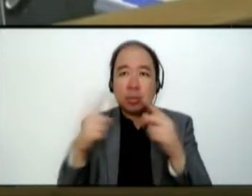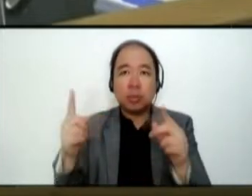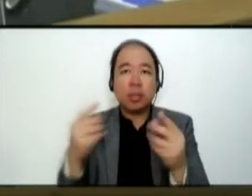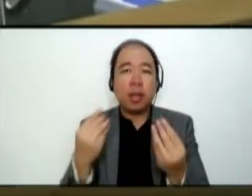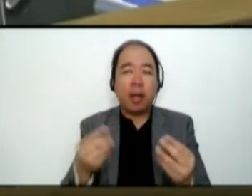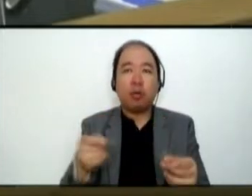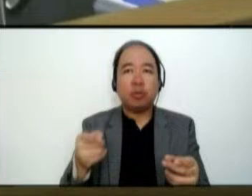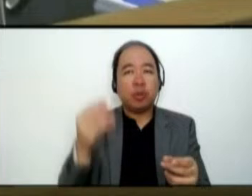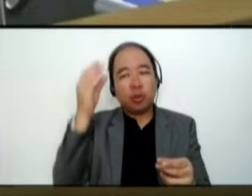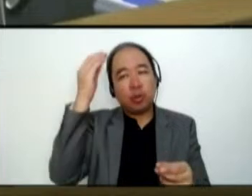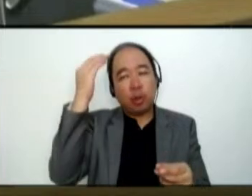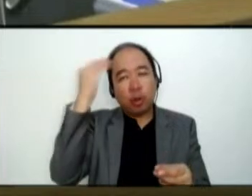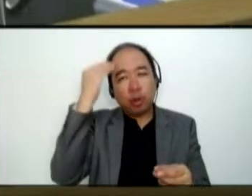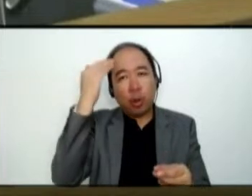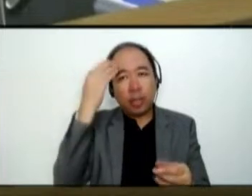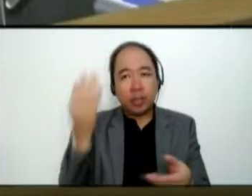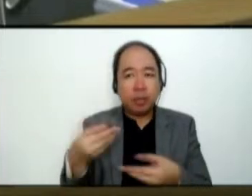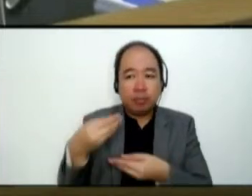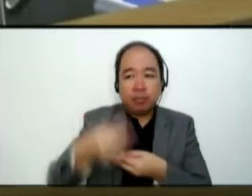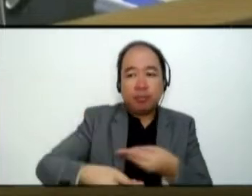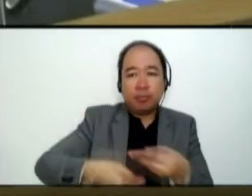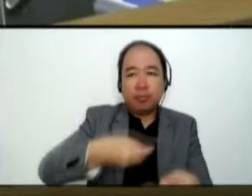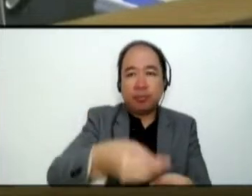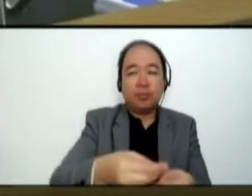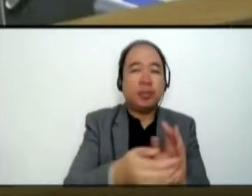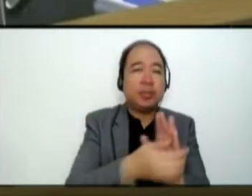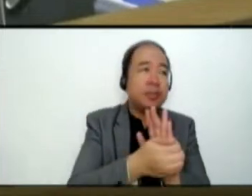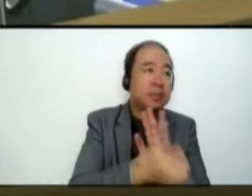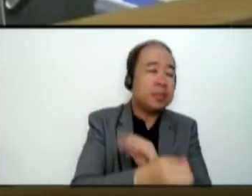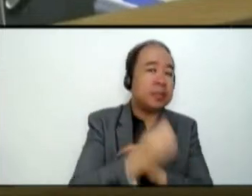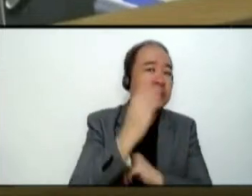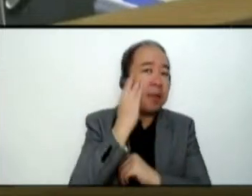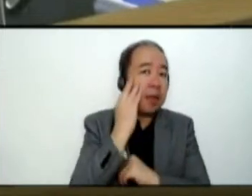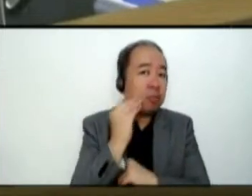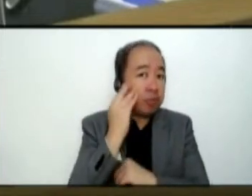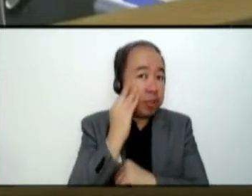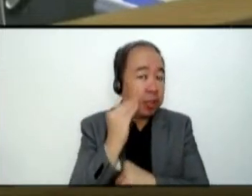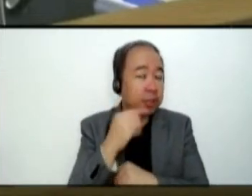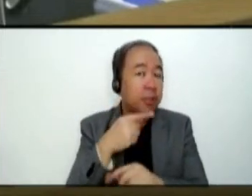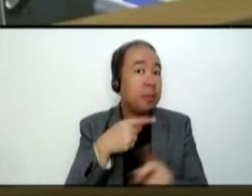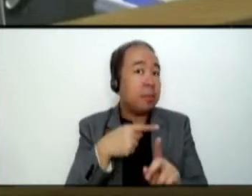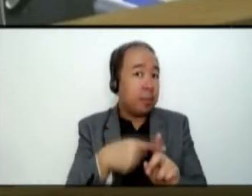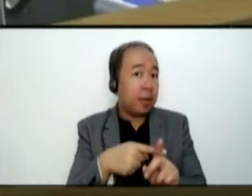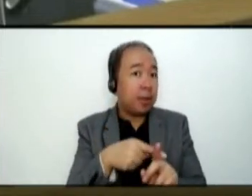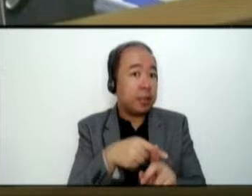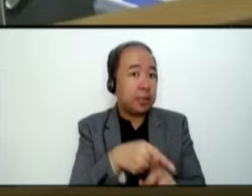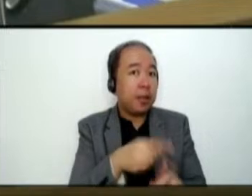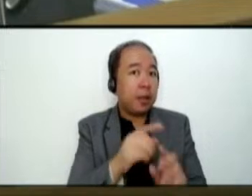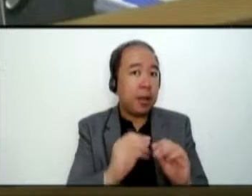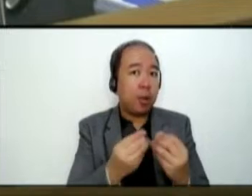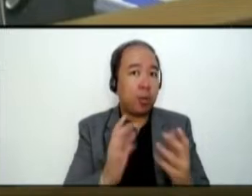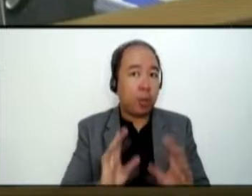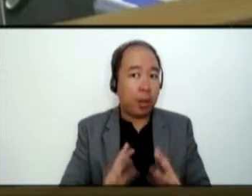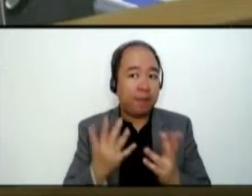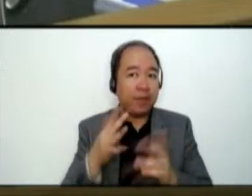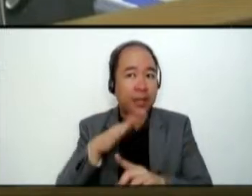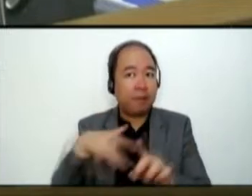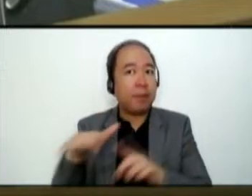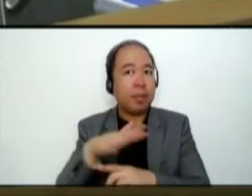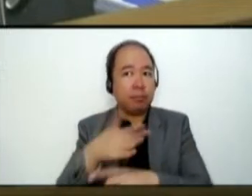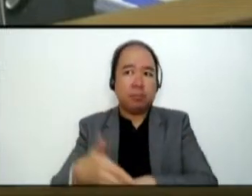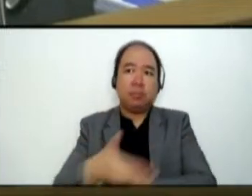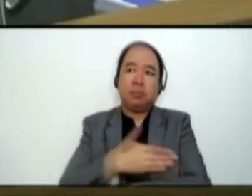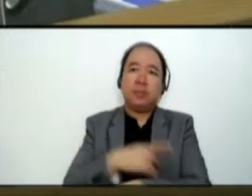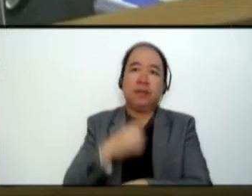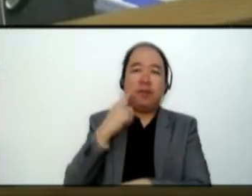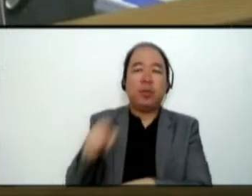knowledge, skills, experience, along with ensuring a respectable living environment for senior citizens.